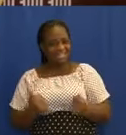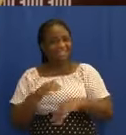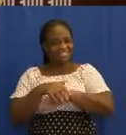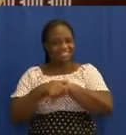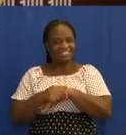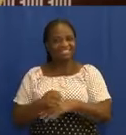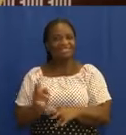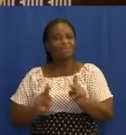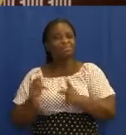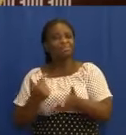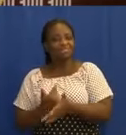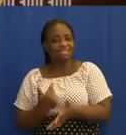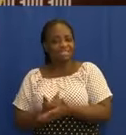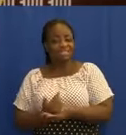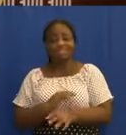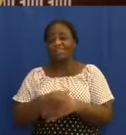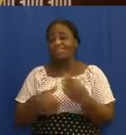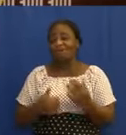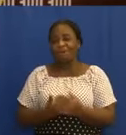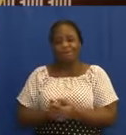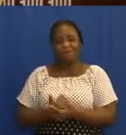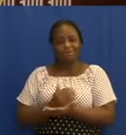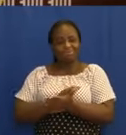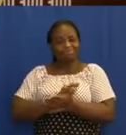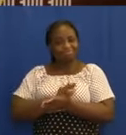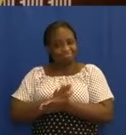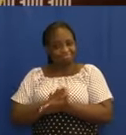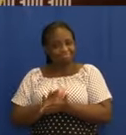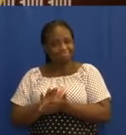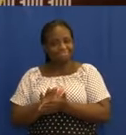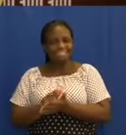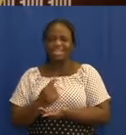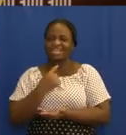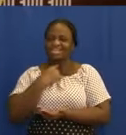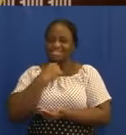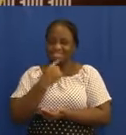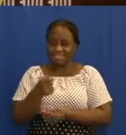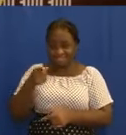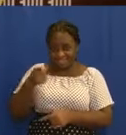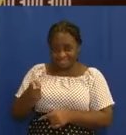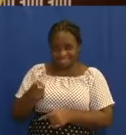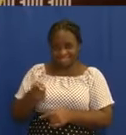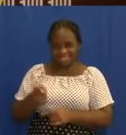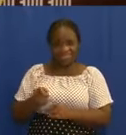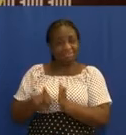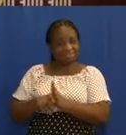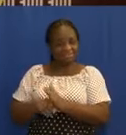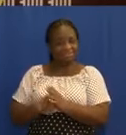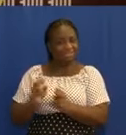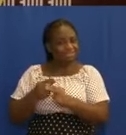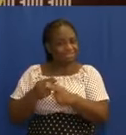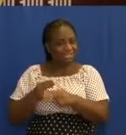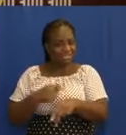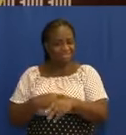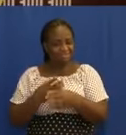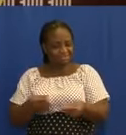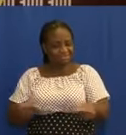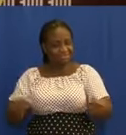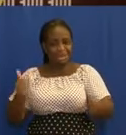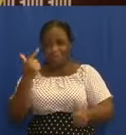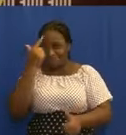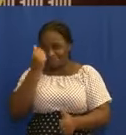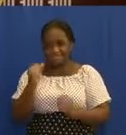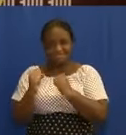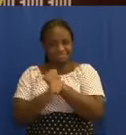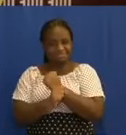Fellow Ghanaians, in all sincerity, I repeat that this too shall pass, for